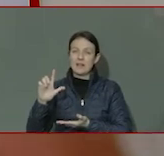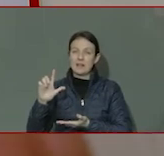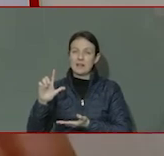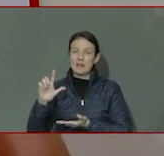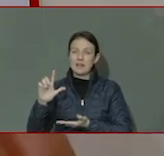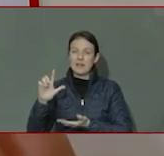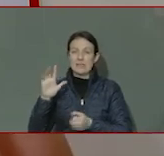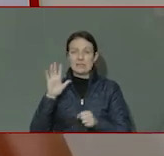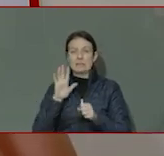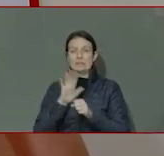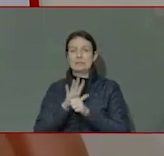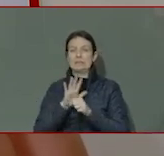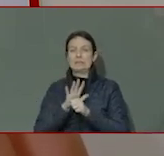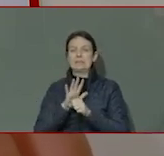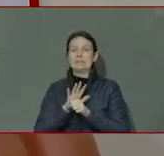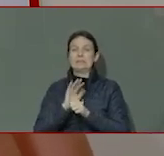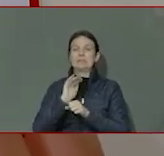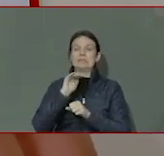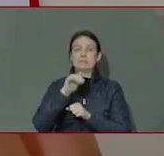excess.